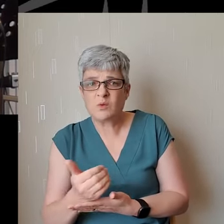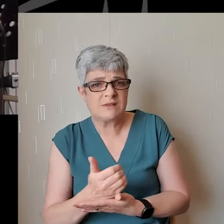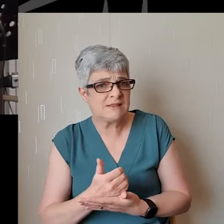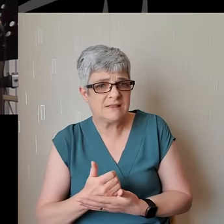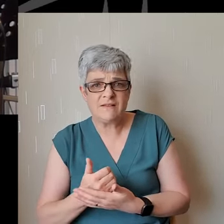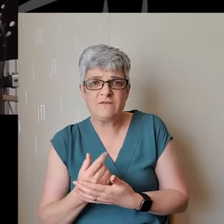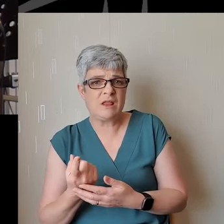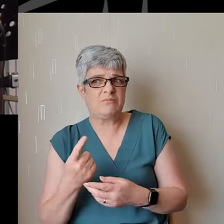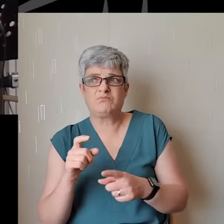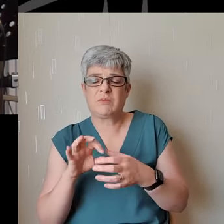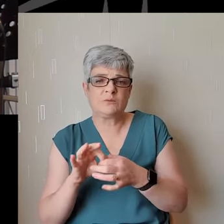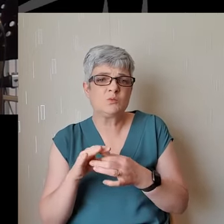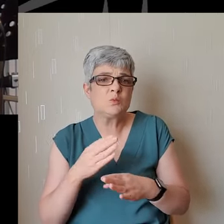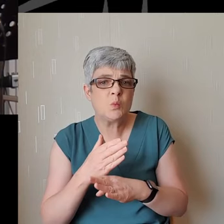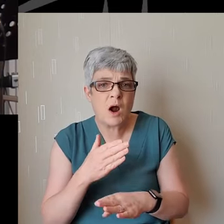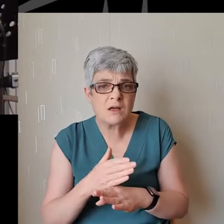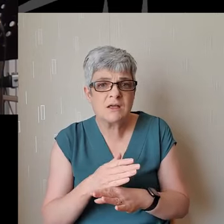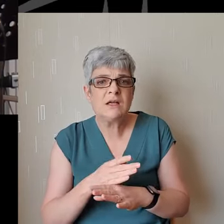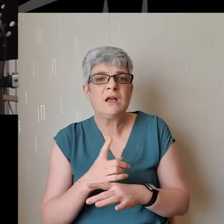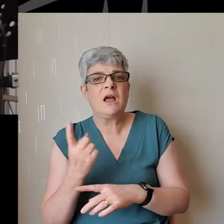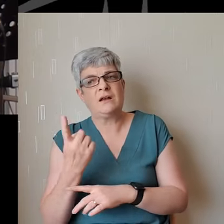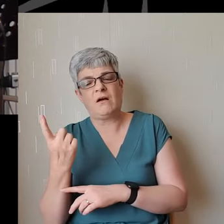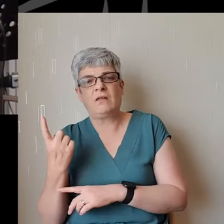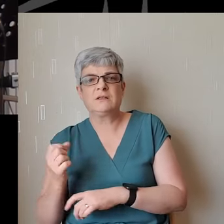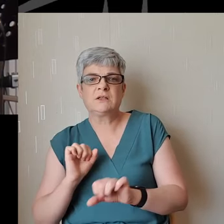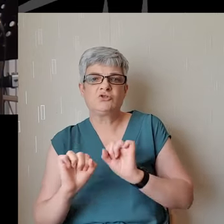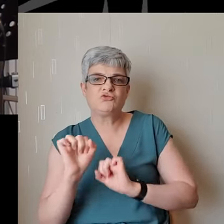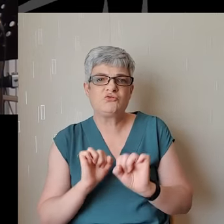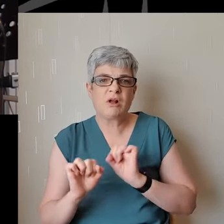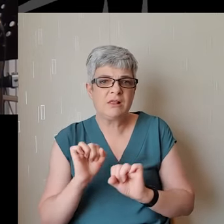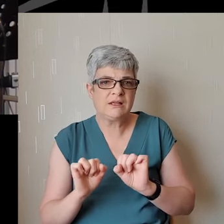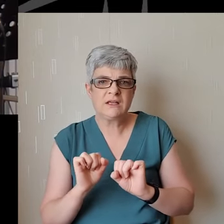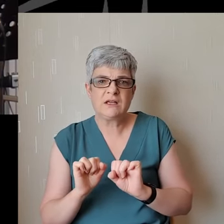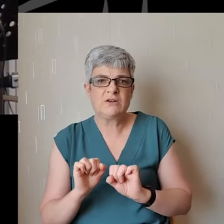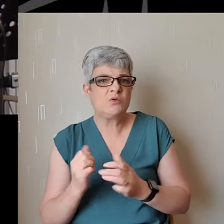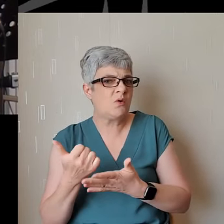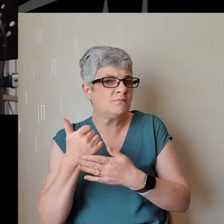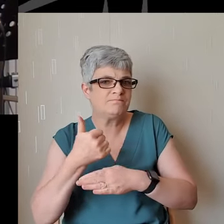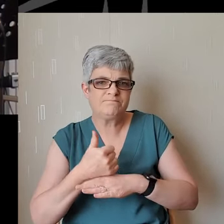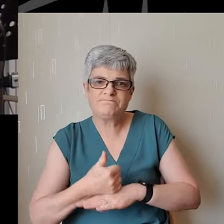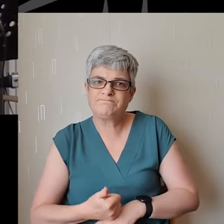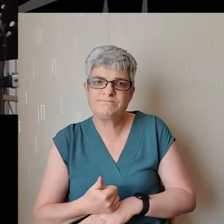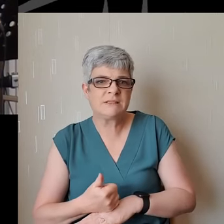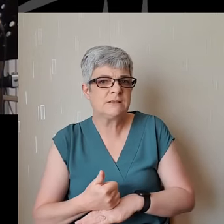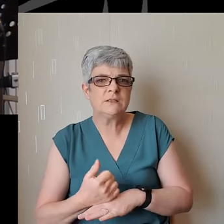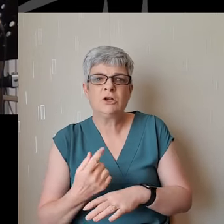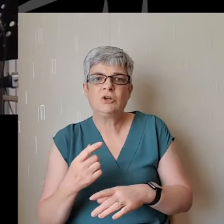regarding work and those struggling in unstable relationships.